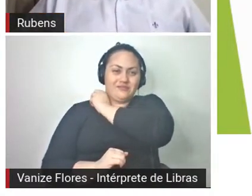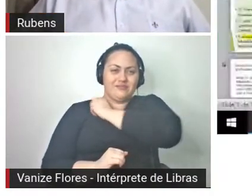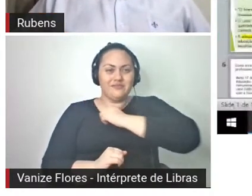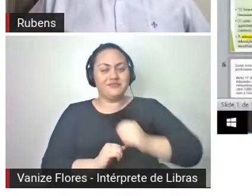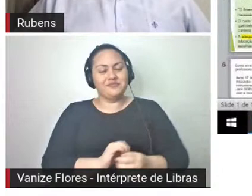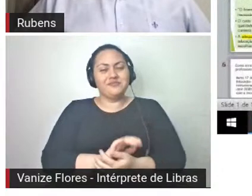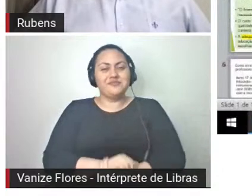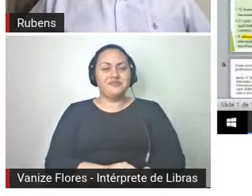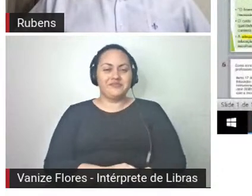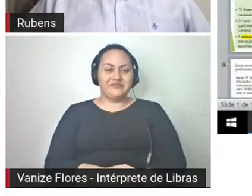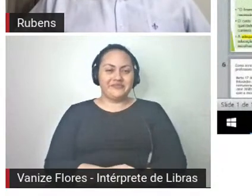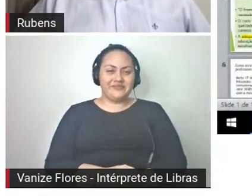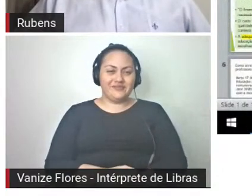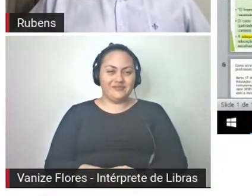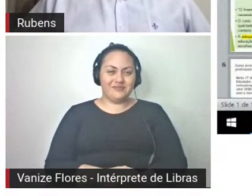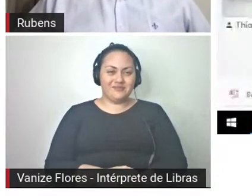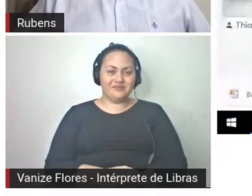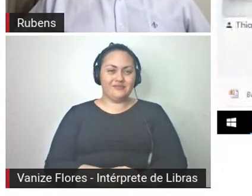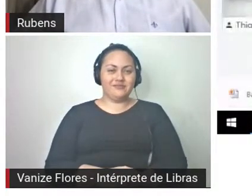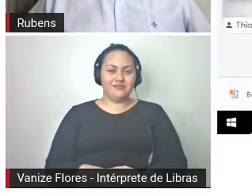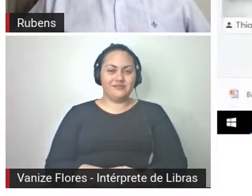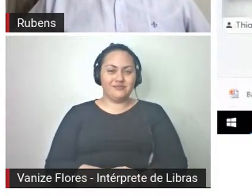Okay.